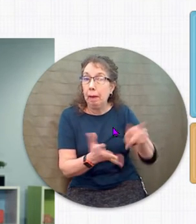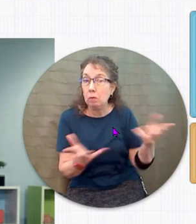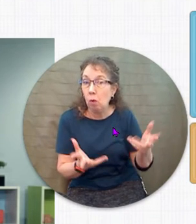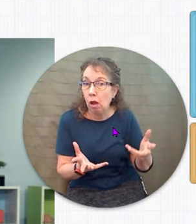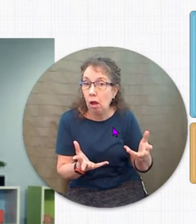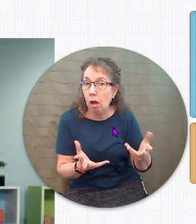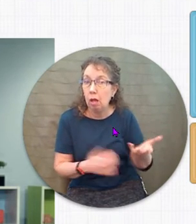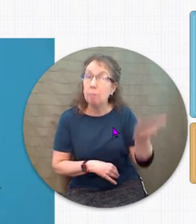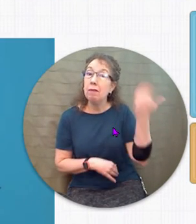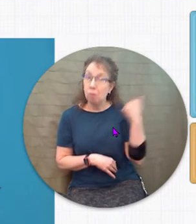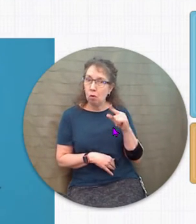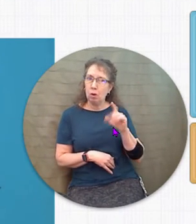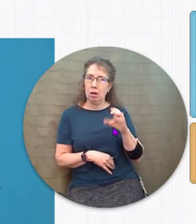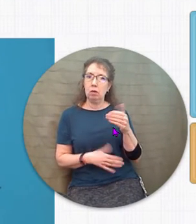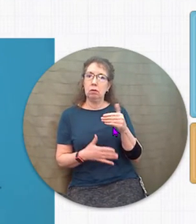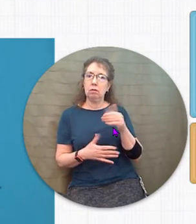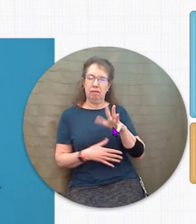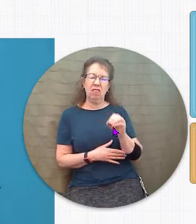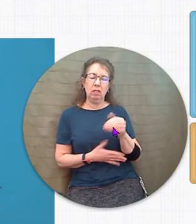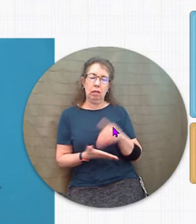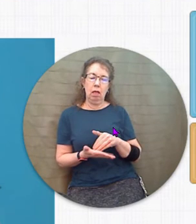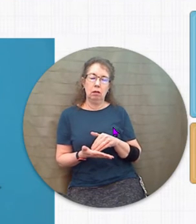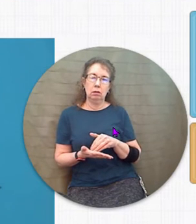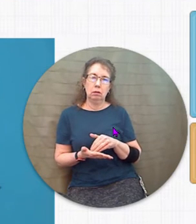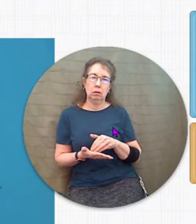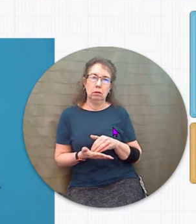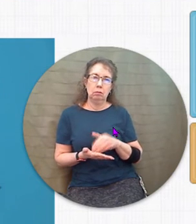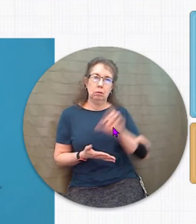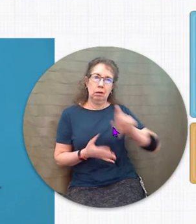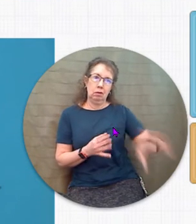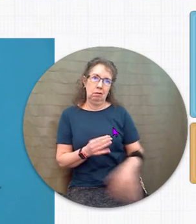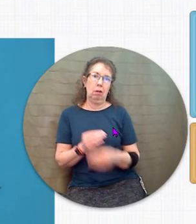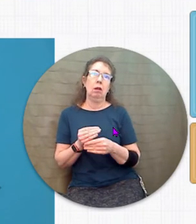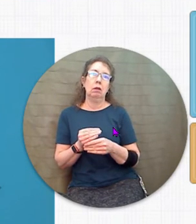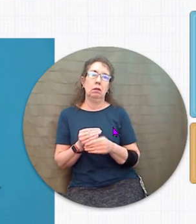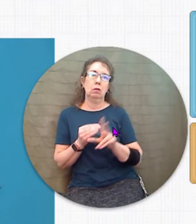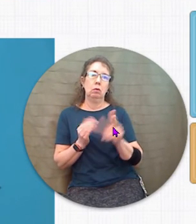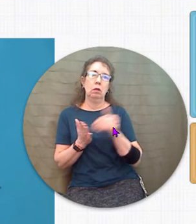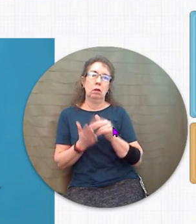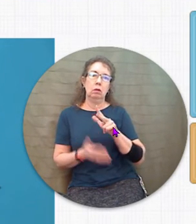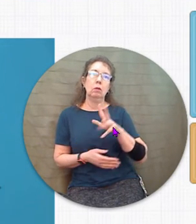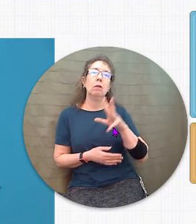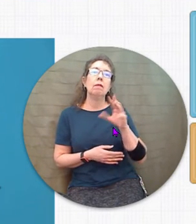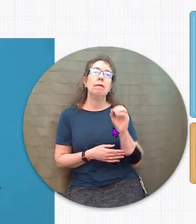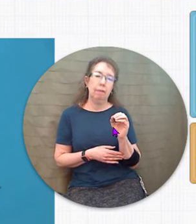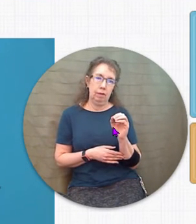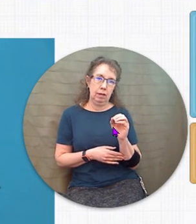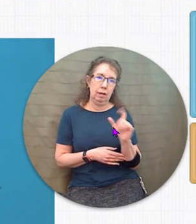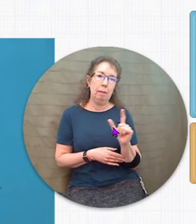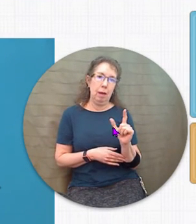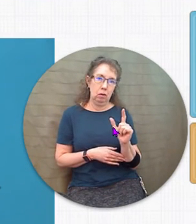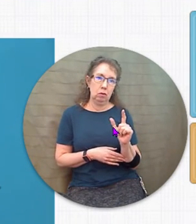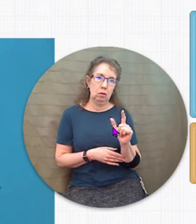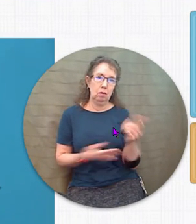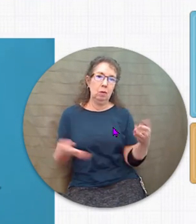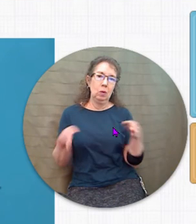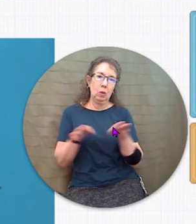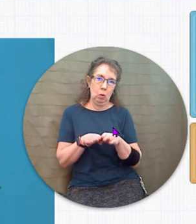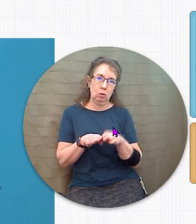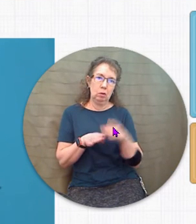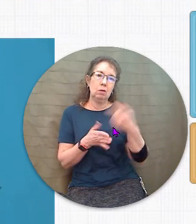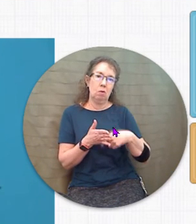be $150,000, but we have to add back in 3,350 pounds of closing